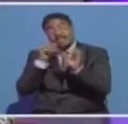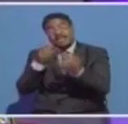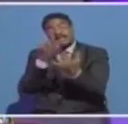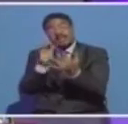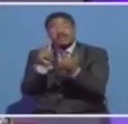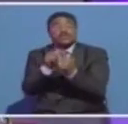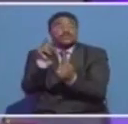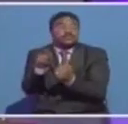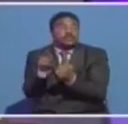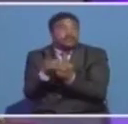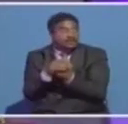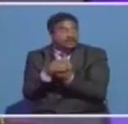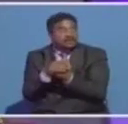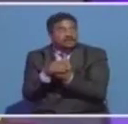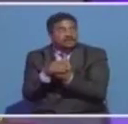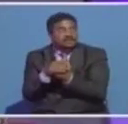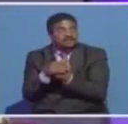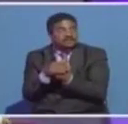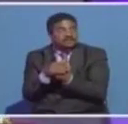of people who died, and